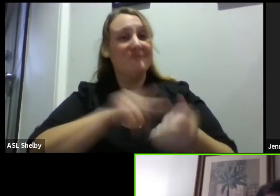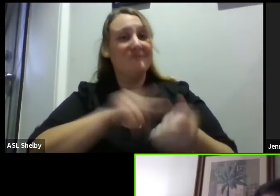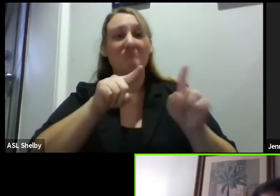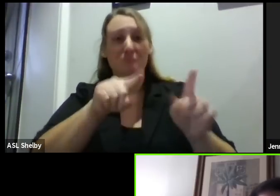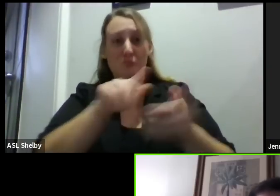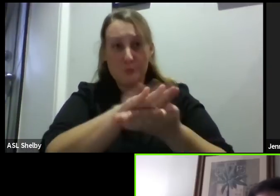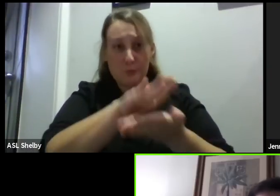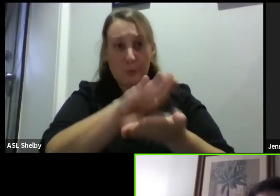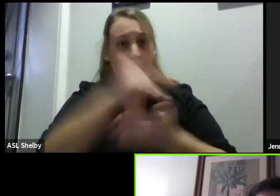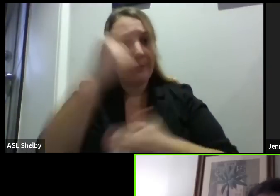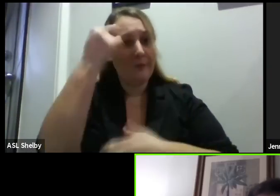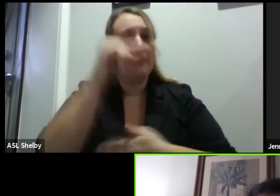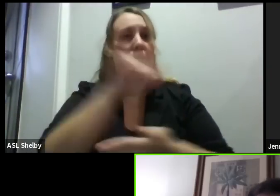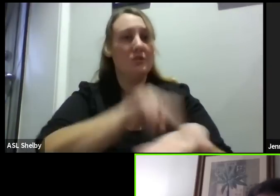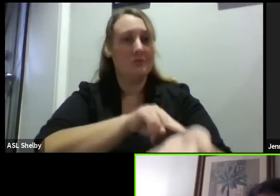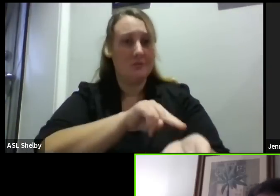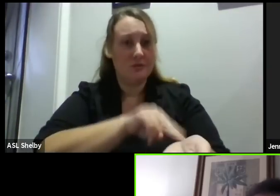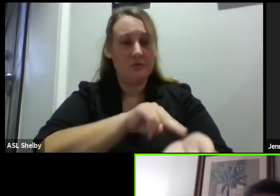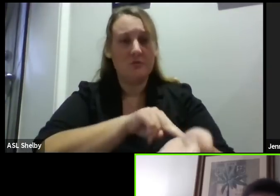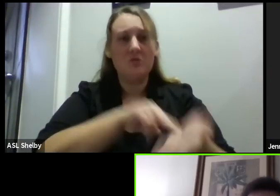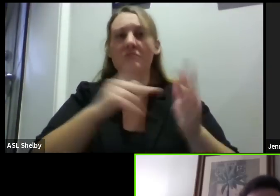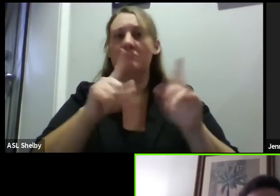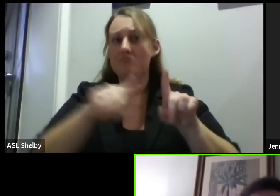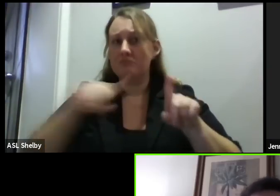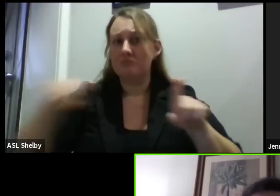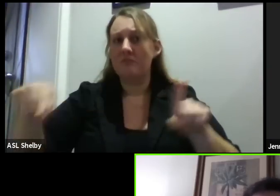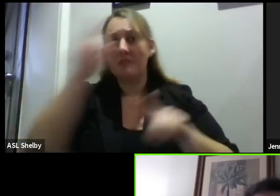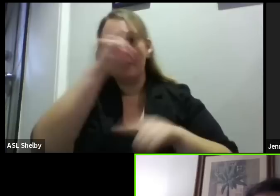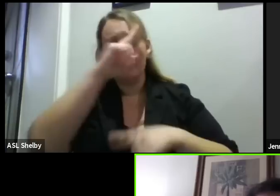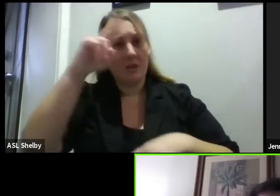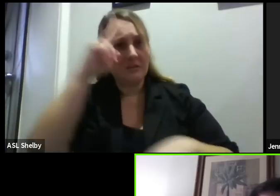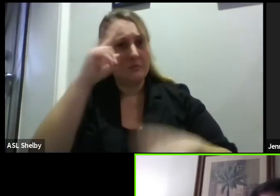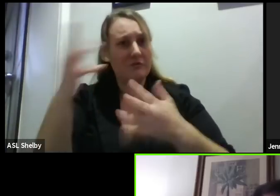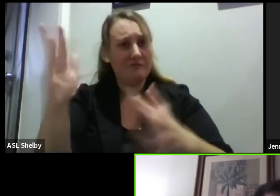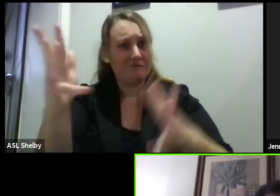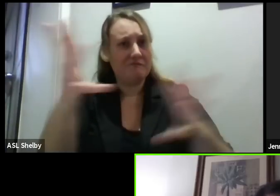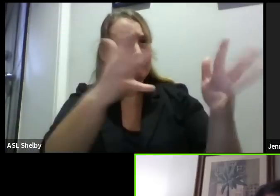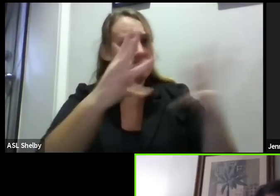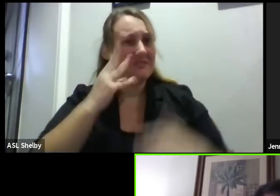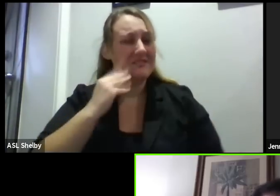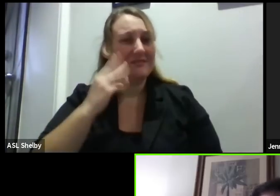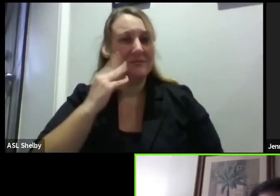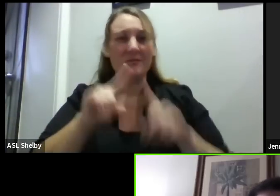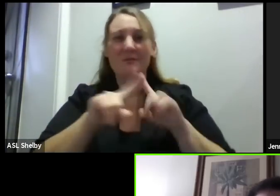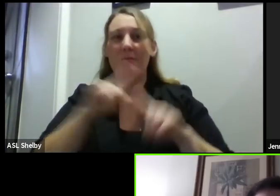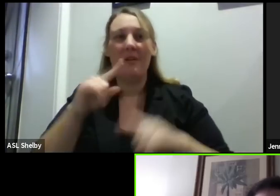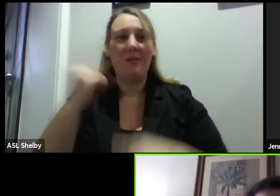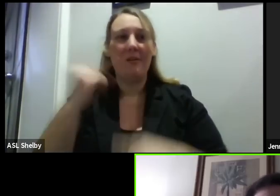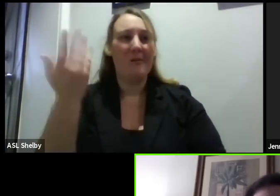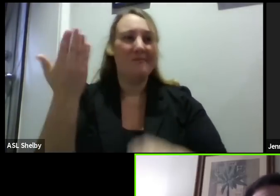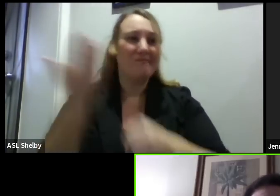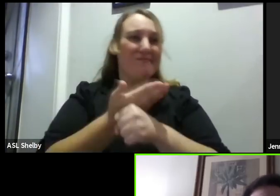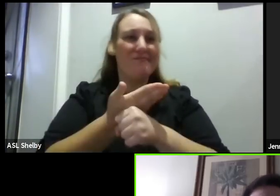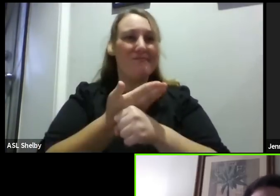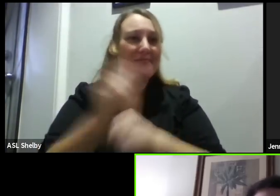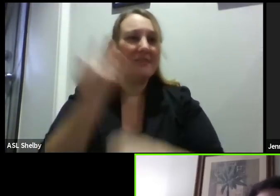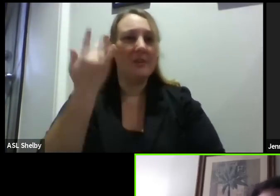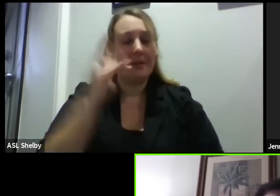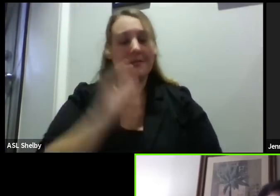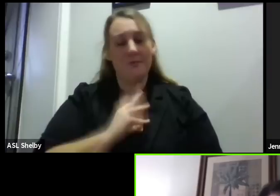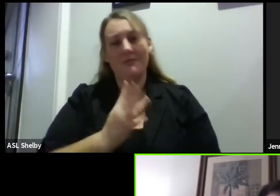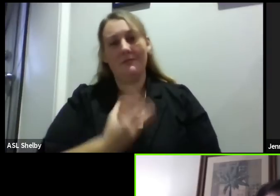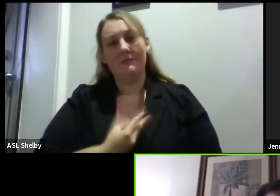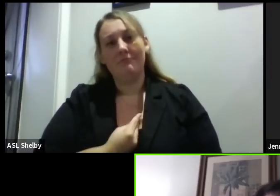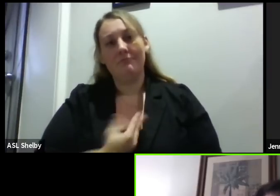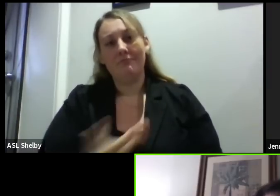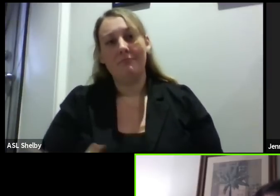having worked at several hospitals as a nurse, I was let go because of transphobia. And that is actually what ultimately led to my